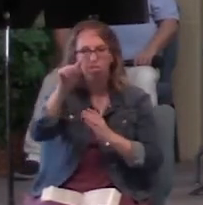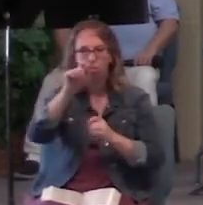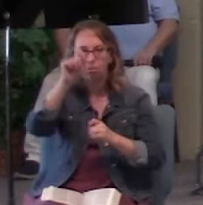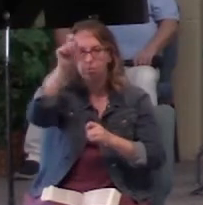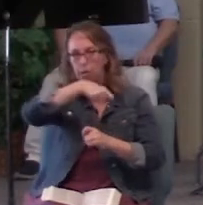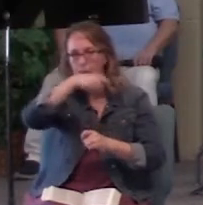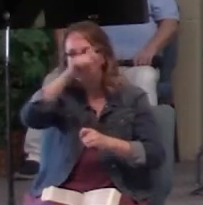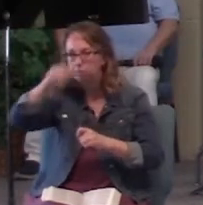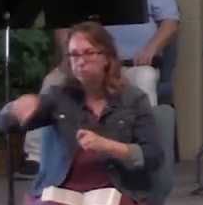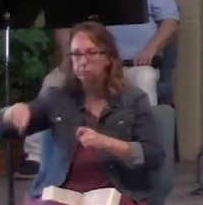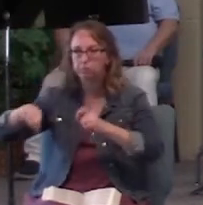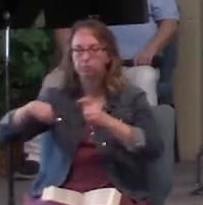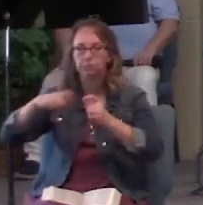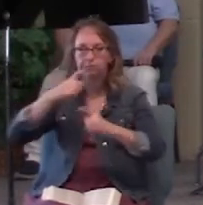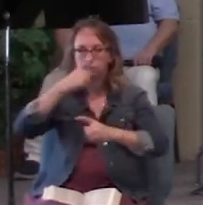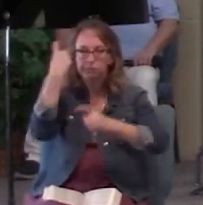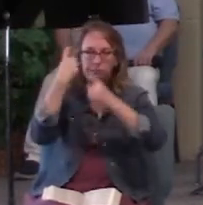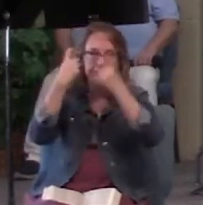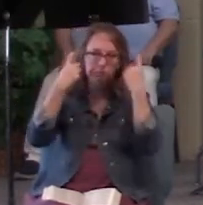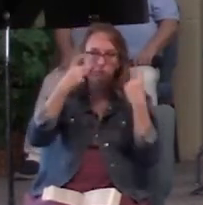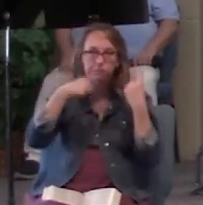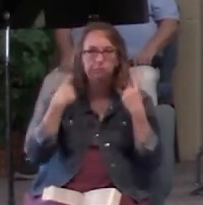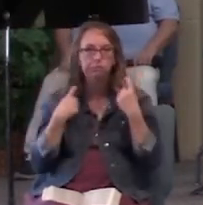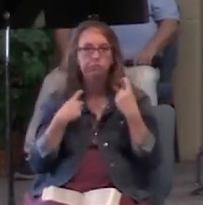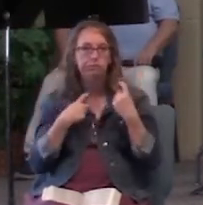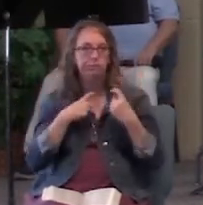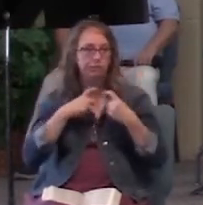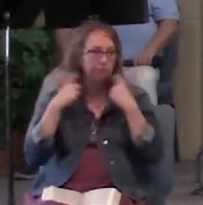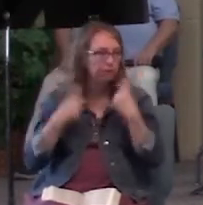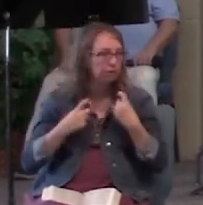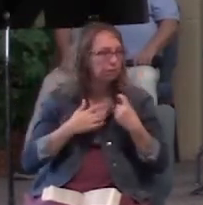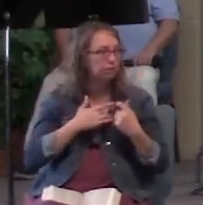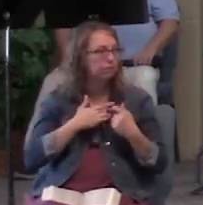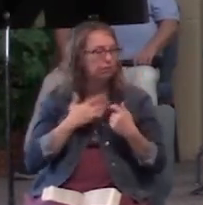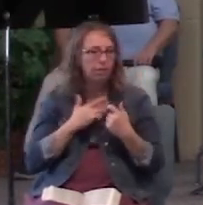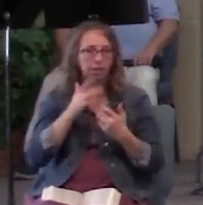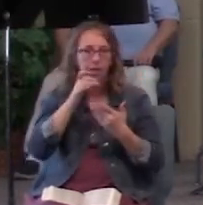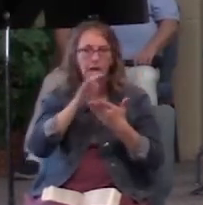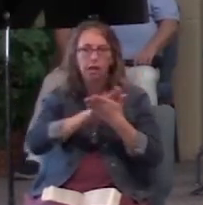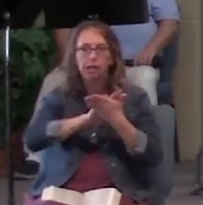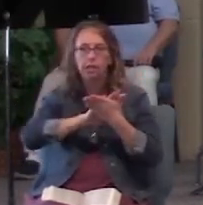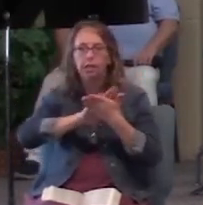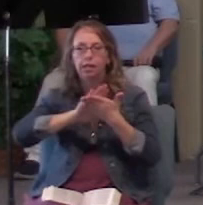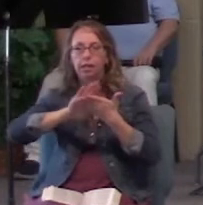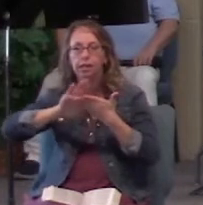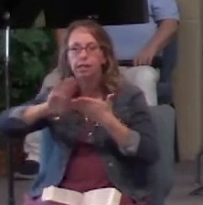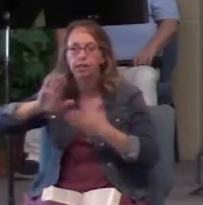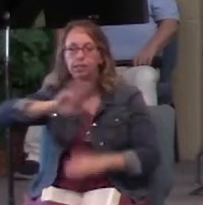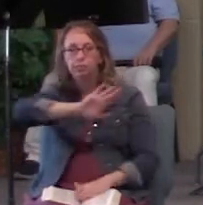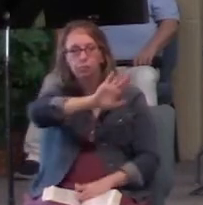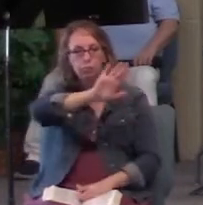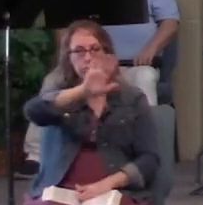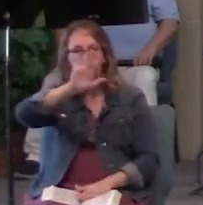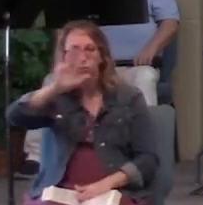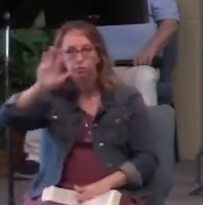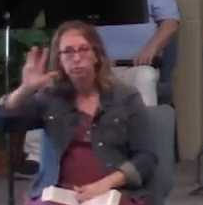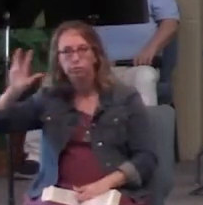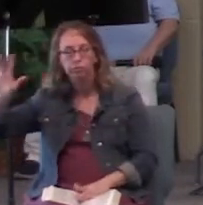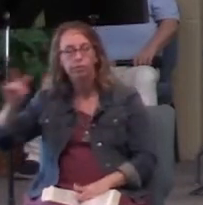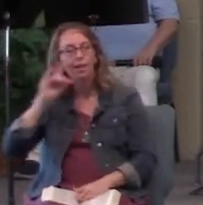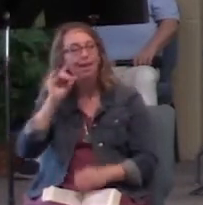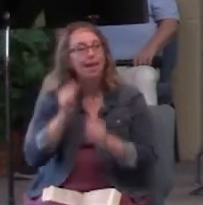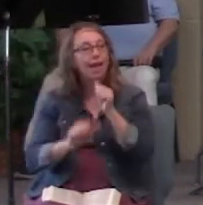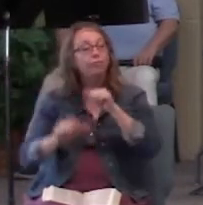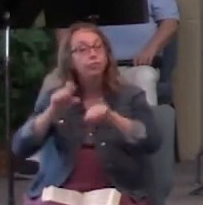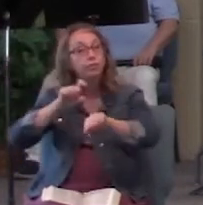those stains, and I'm going to wipe it clean. And every time you come